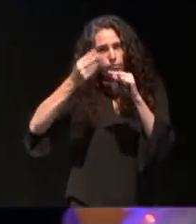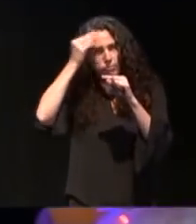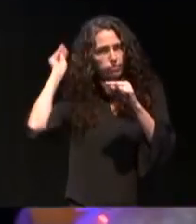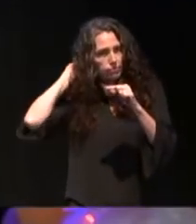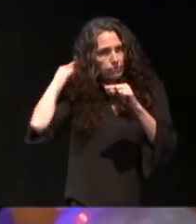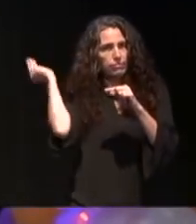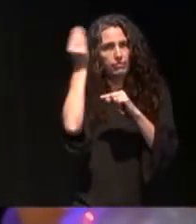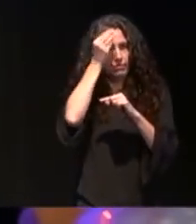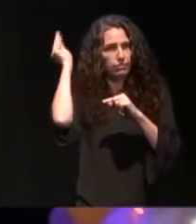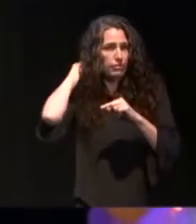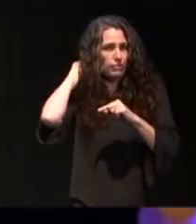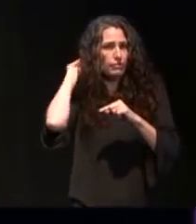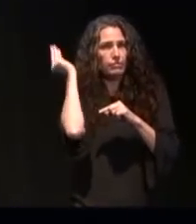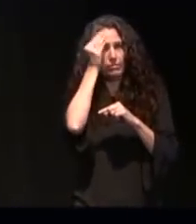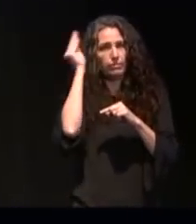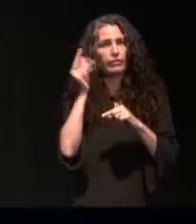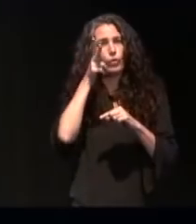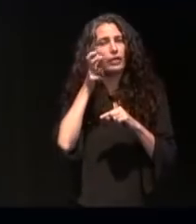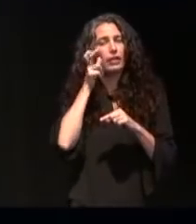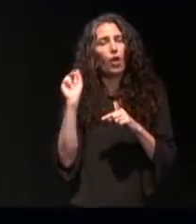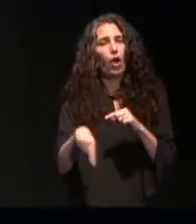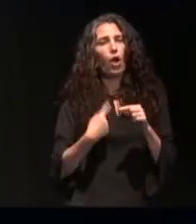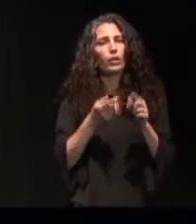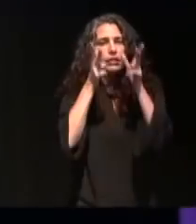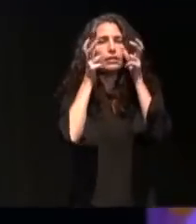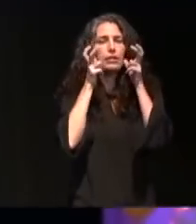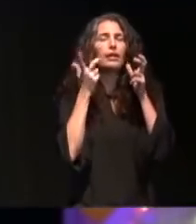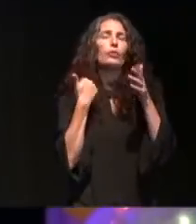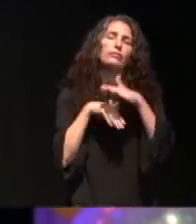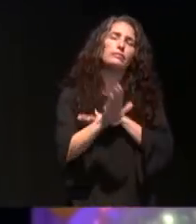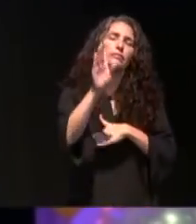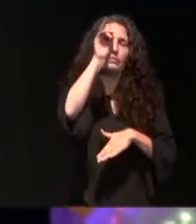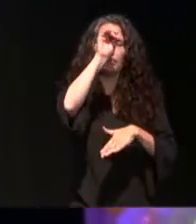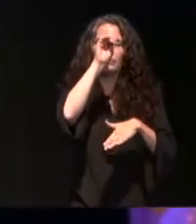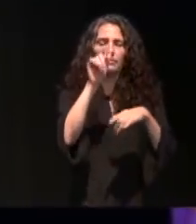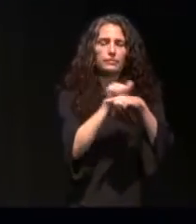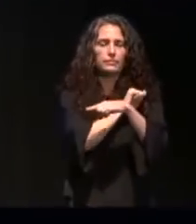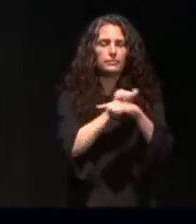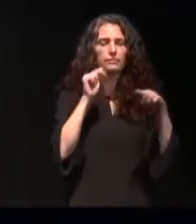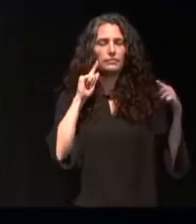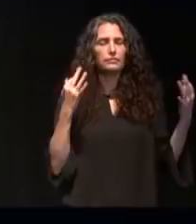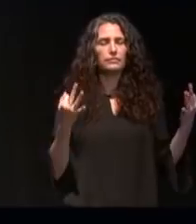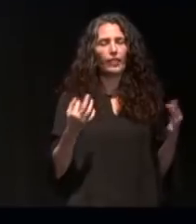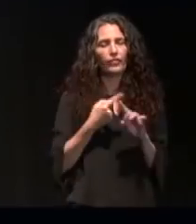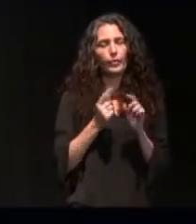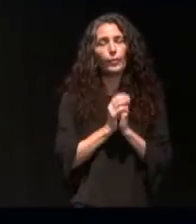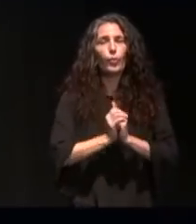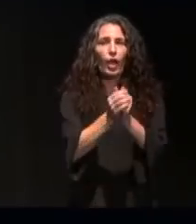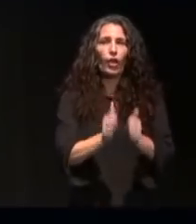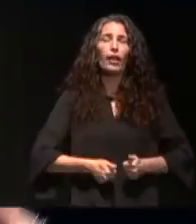lowly listen, when we come into our practice of meditation, affirmative prayer, life